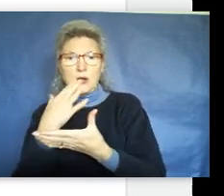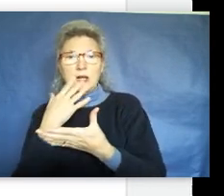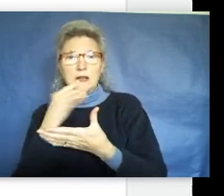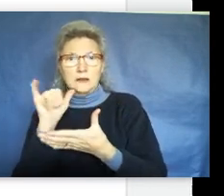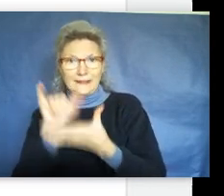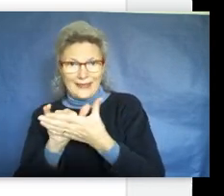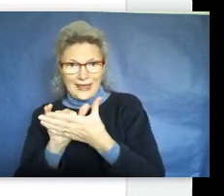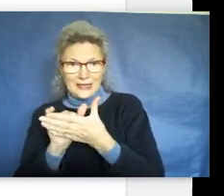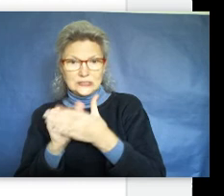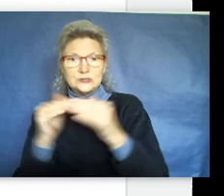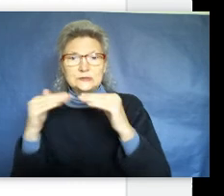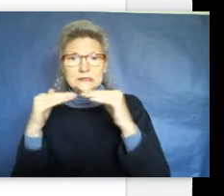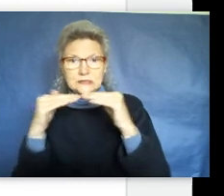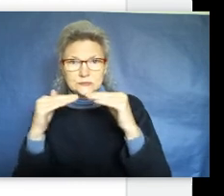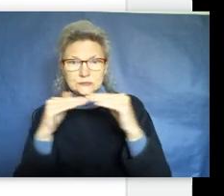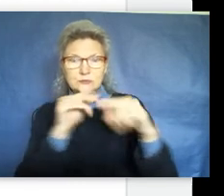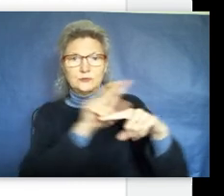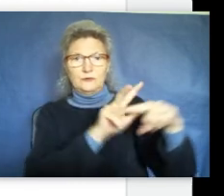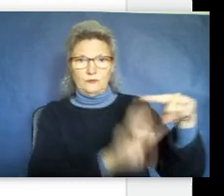in